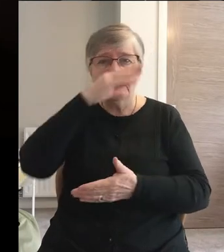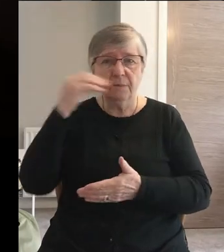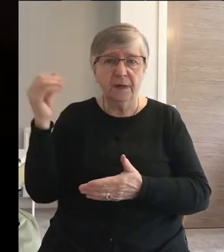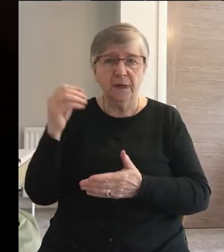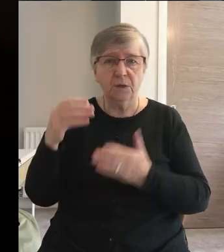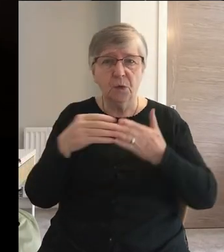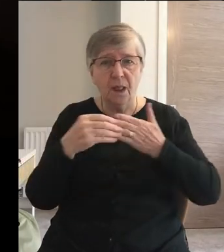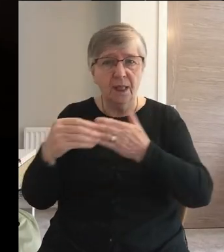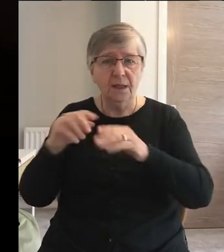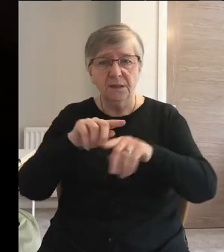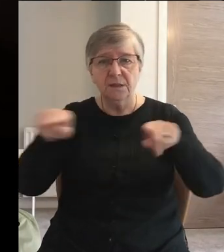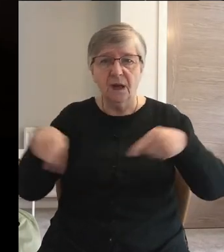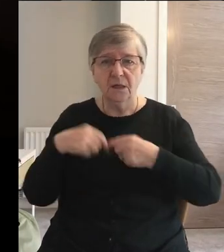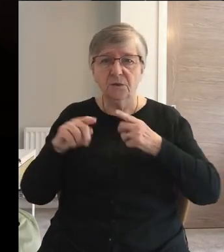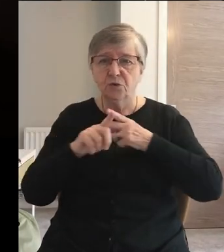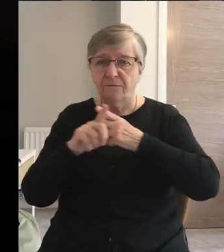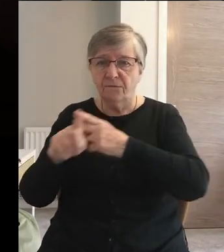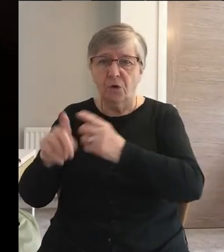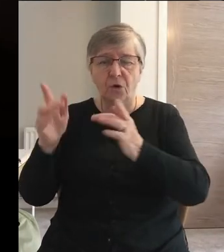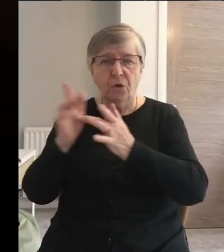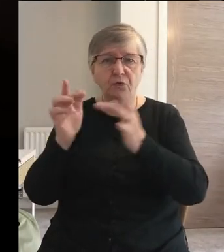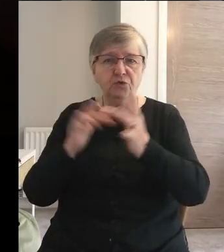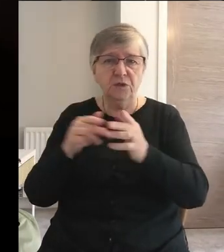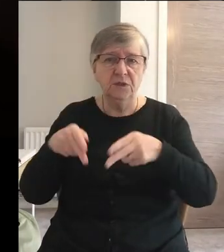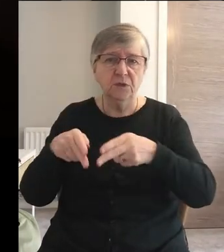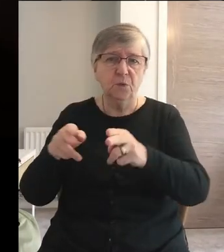follow Jesus' way in faith and commitment.